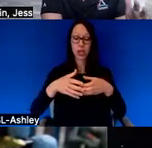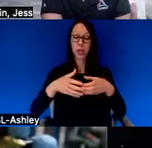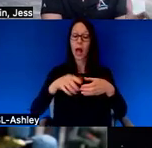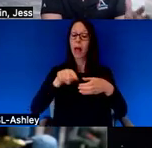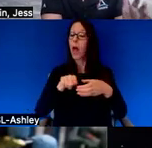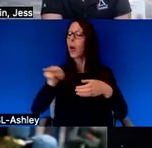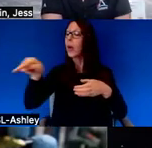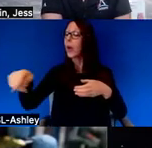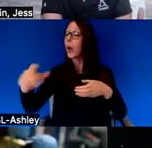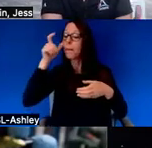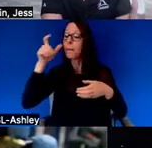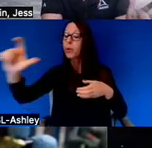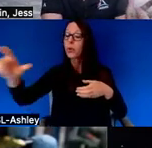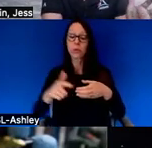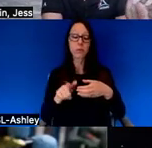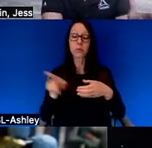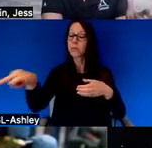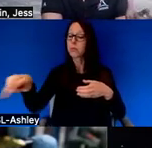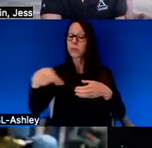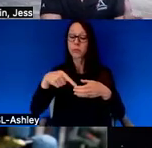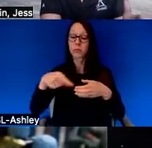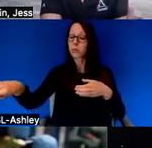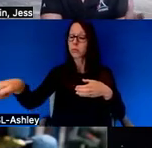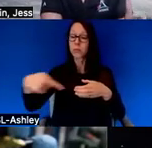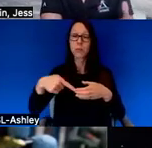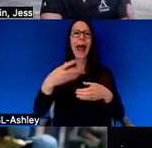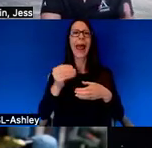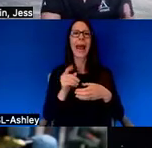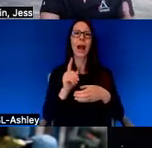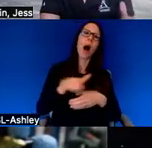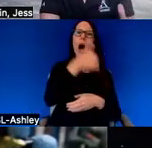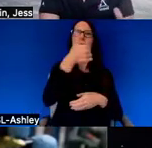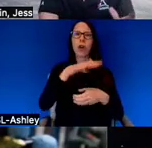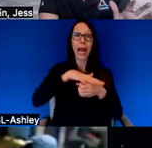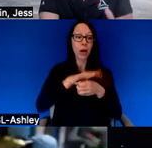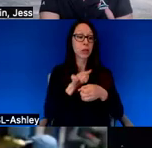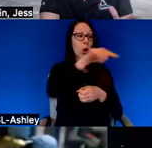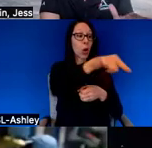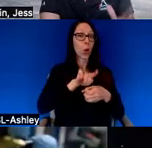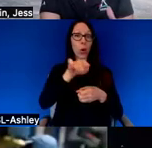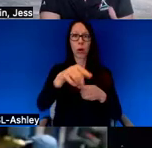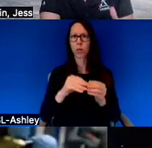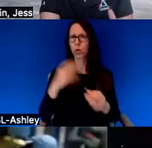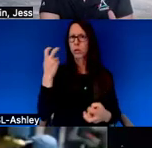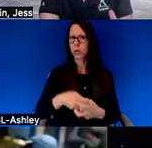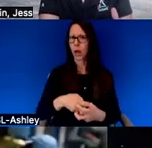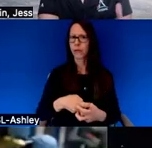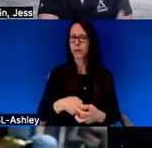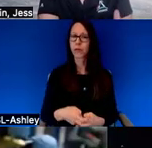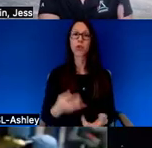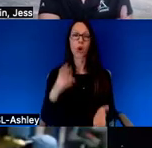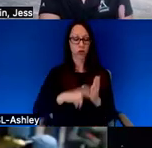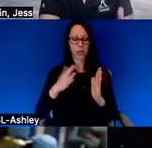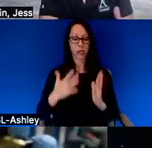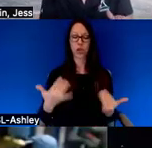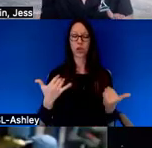it's going to take us longer and it's going to be a little bit more tricky to get the supplies there. So researchers right now are working on the